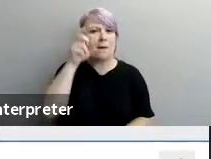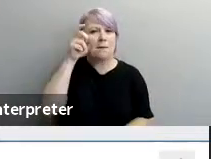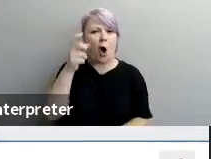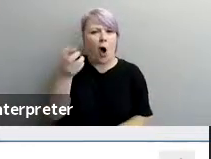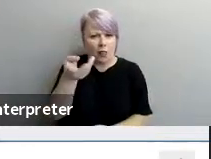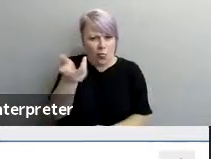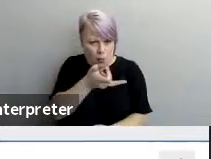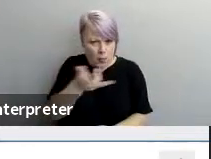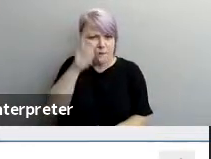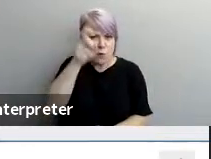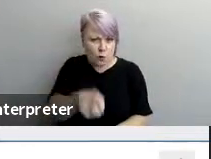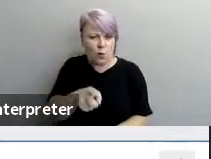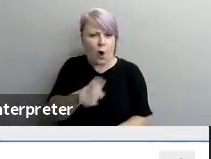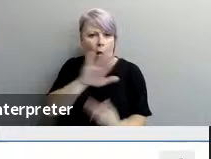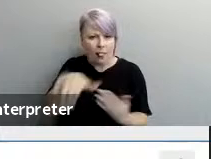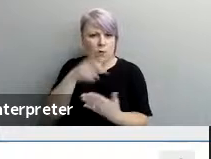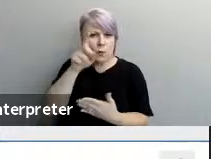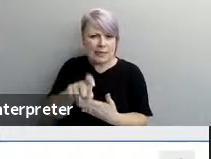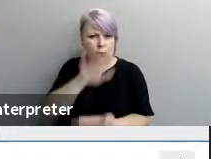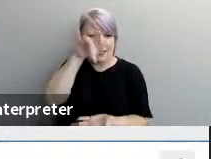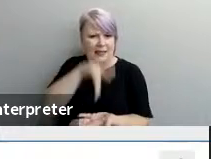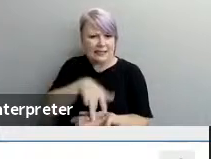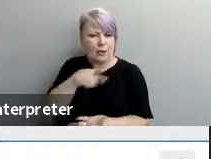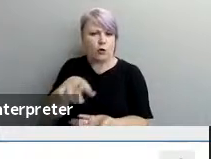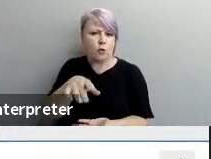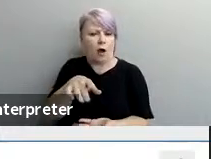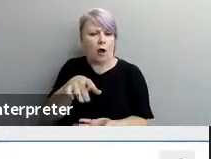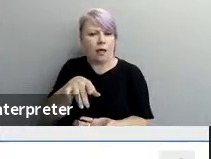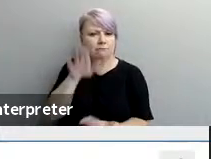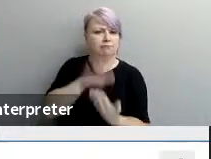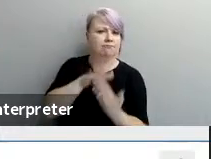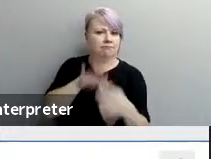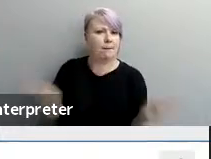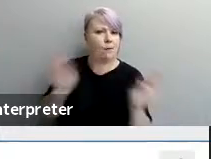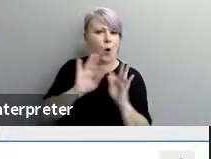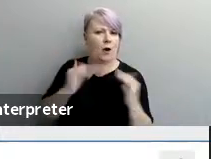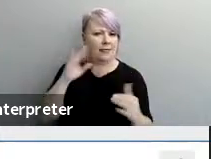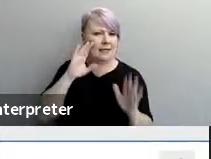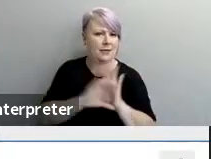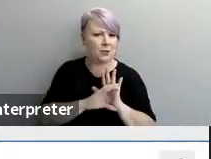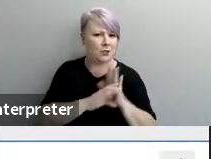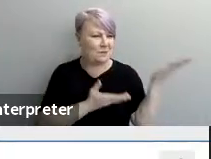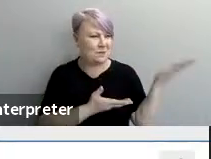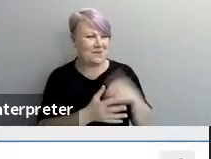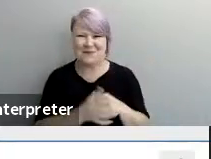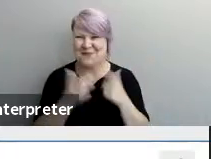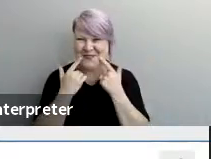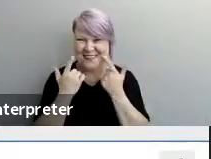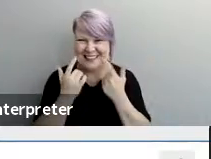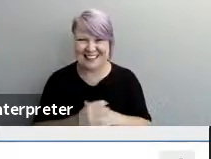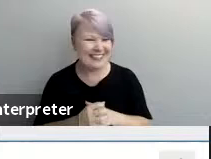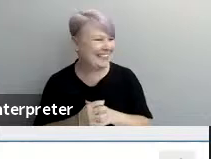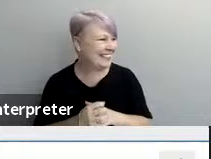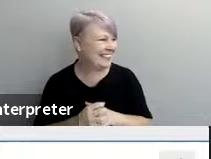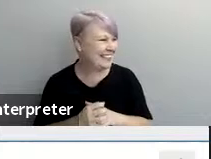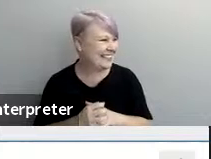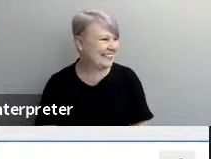center, Yes, let's just, there. and then have you come down here. And This is good. There